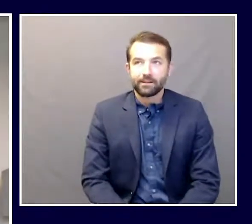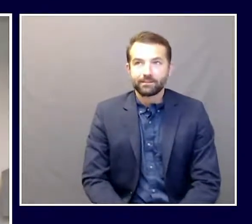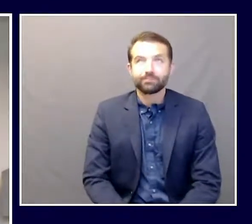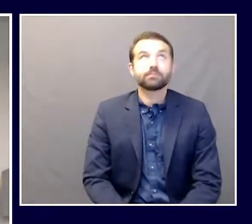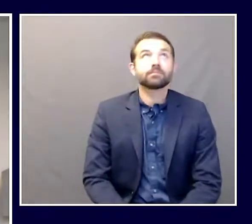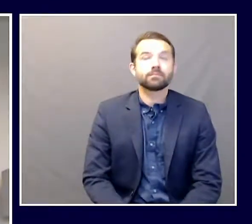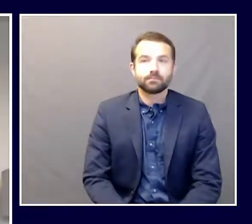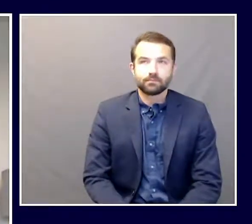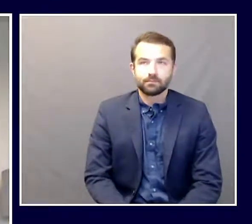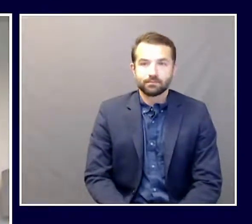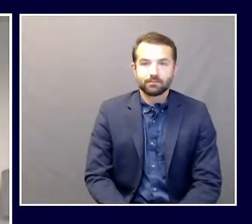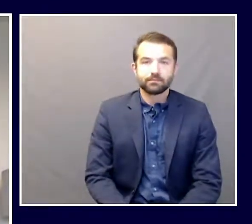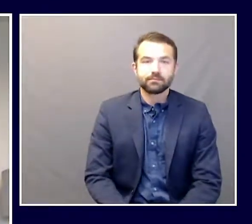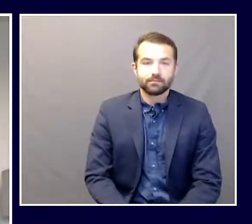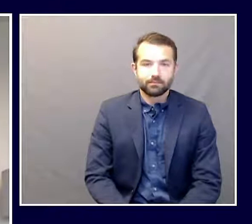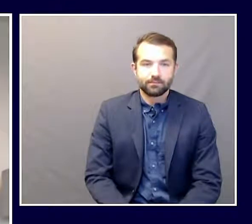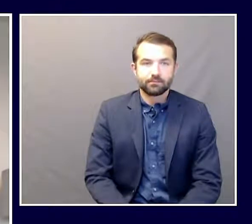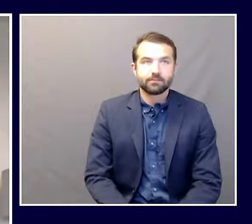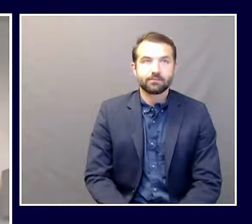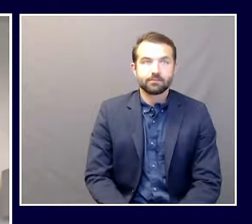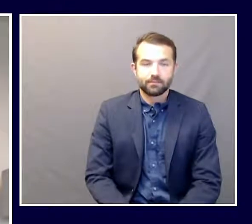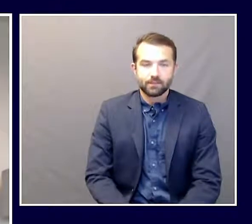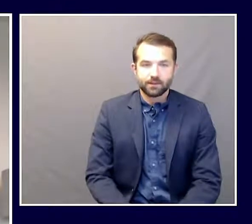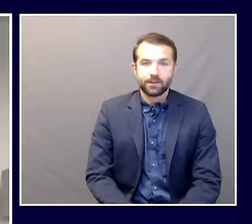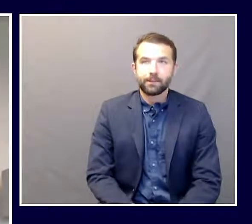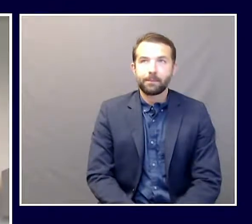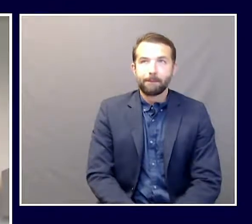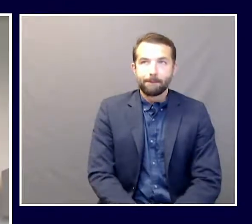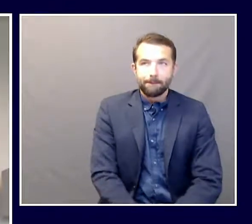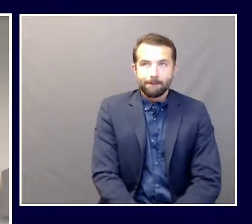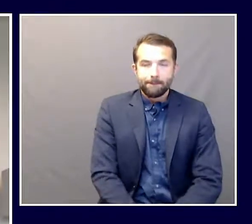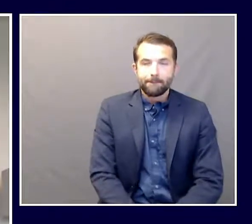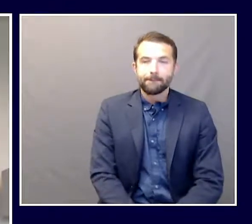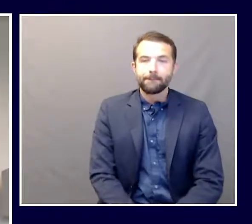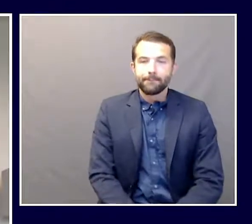Good afternoon, everyone. We are 1 minute out.